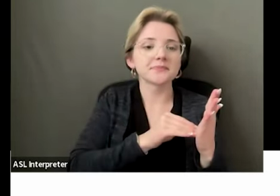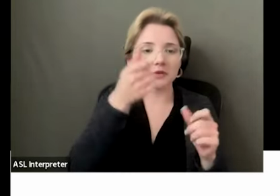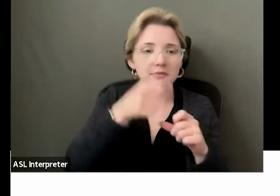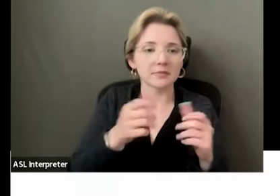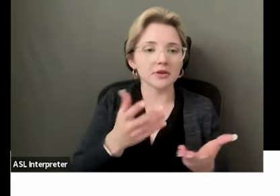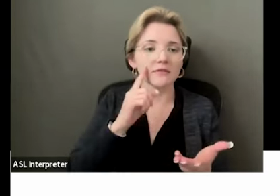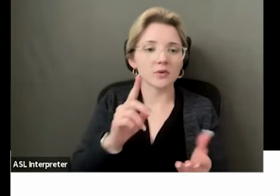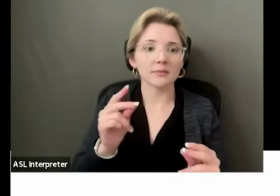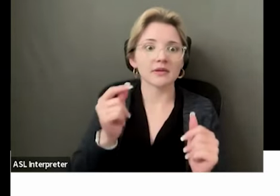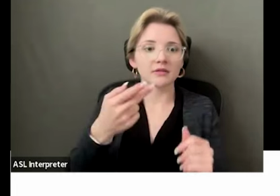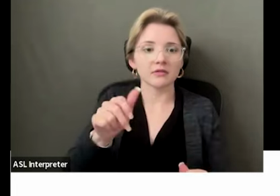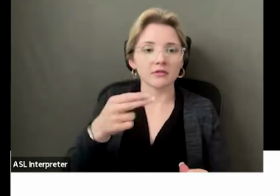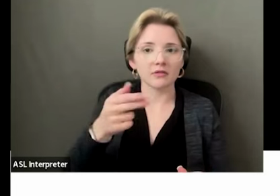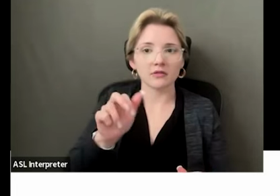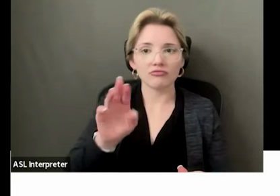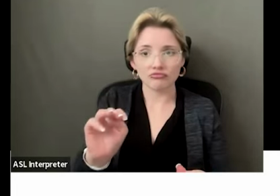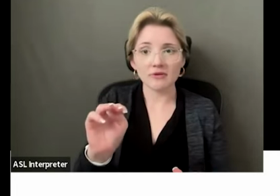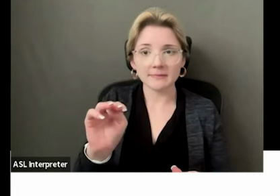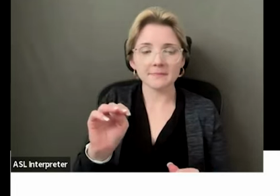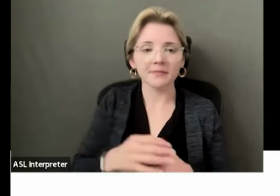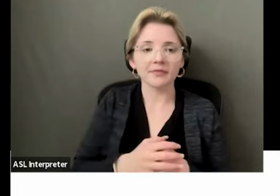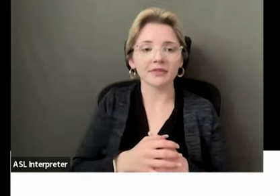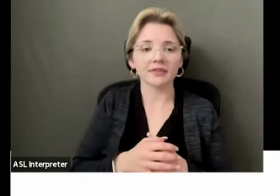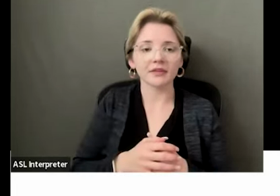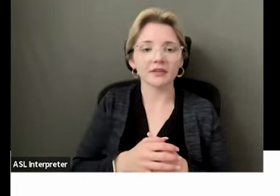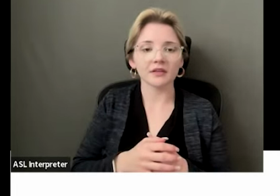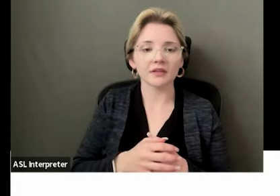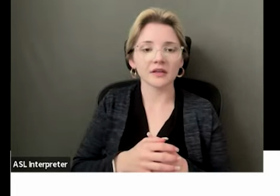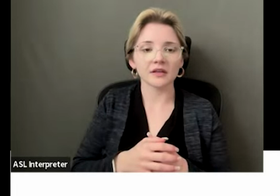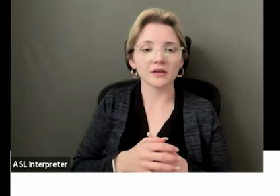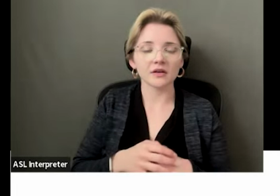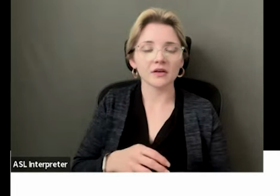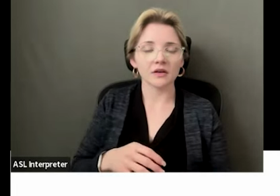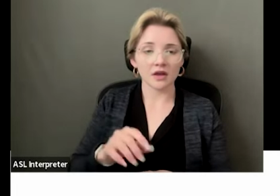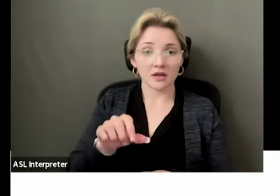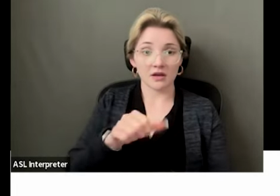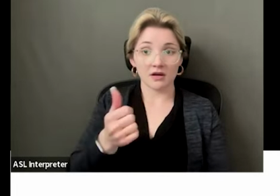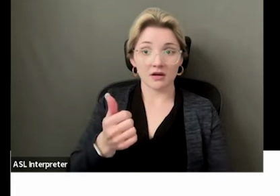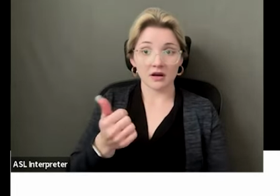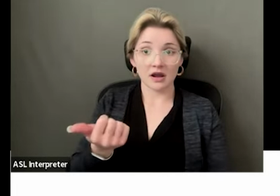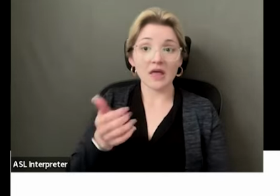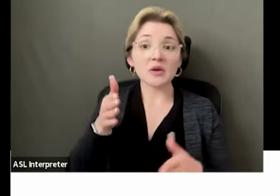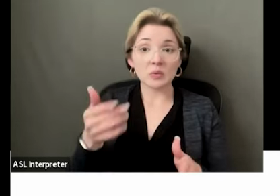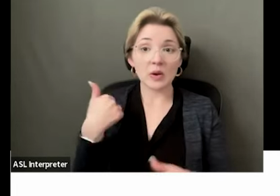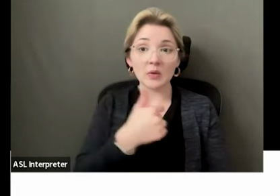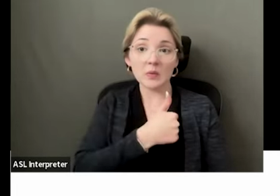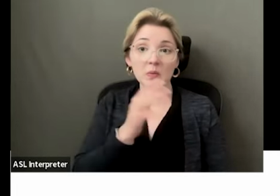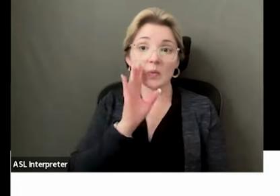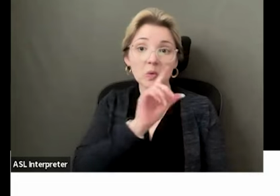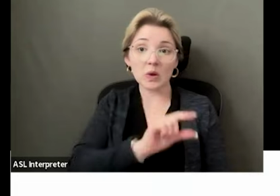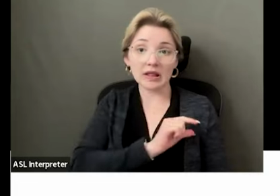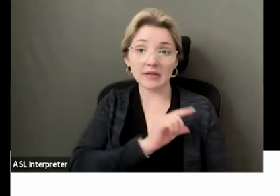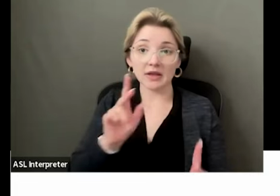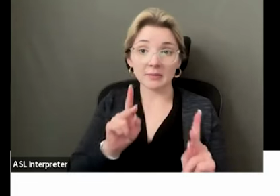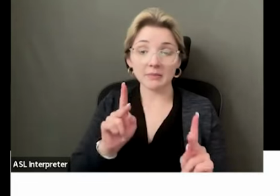just to clarify, because we often get questions, there is another qualifying aspect of emergency